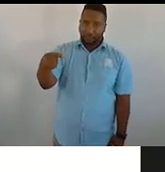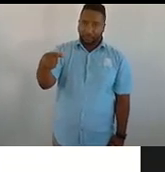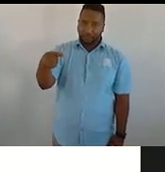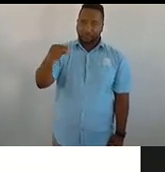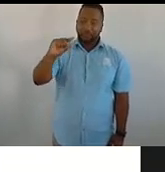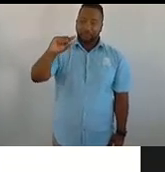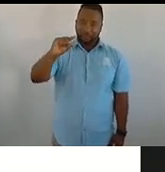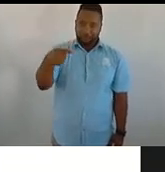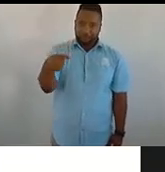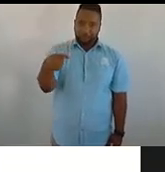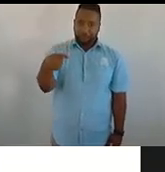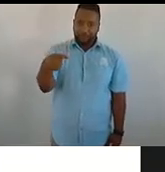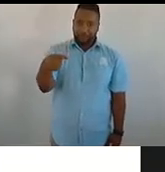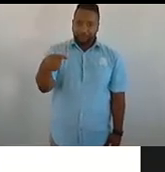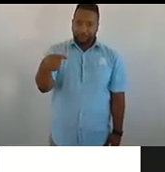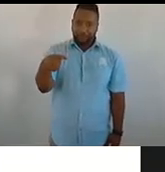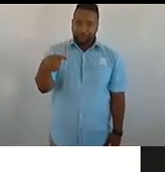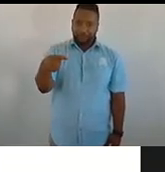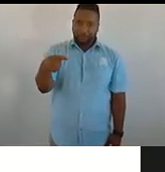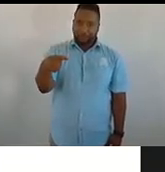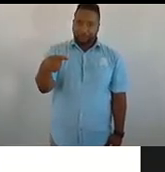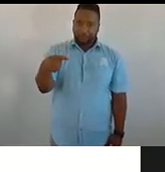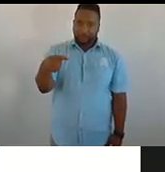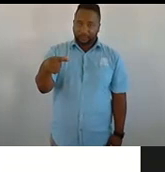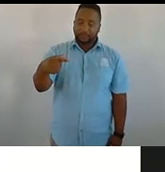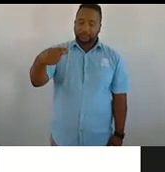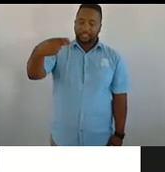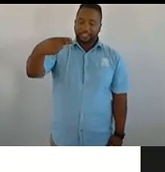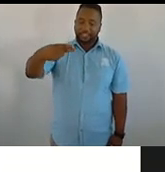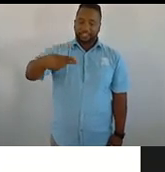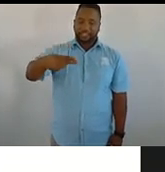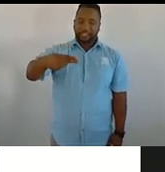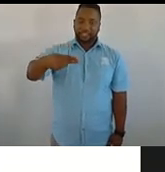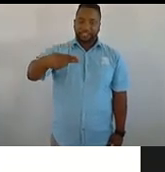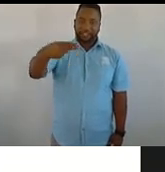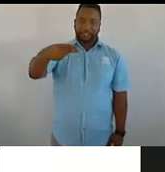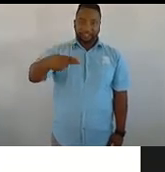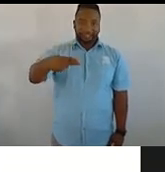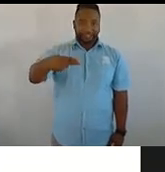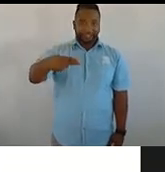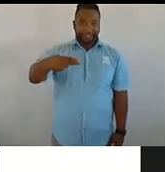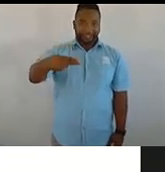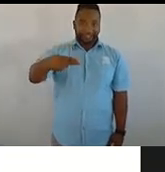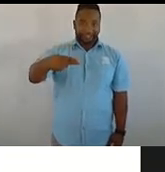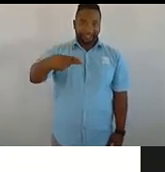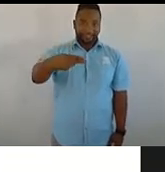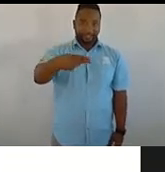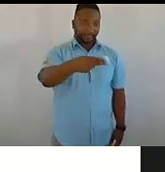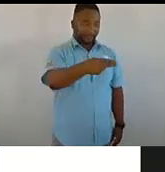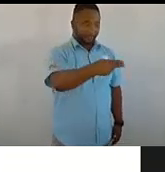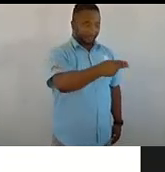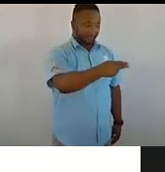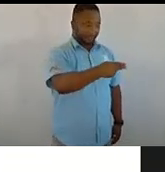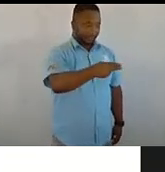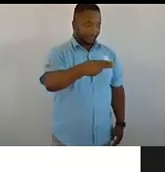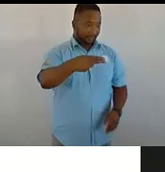there are 2 or 3 variations, but they all look very similar with the index finger sticking out. The